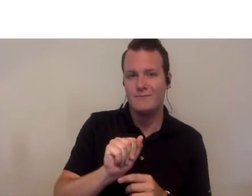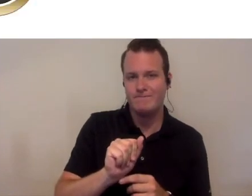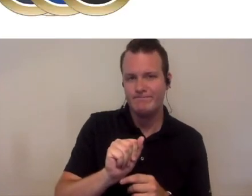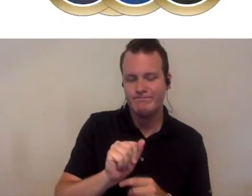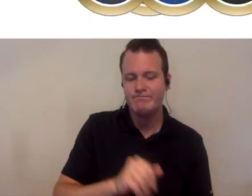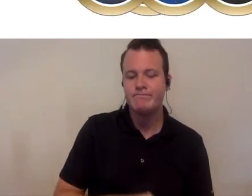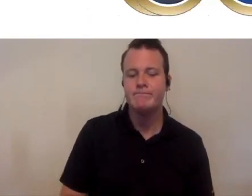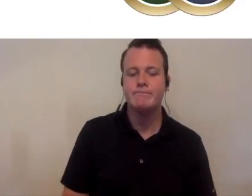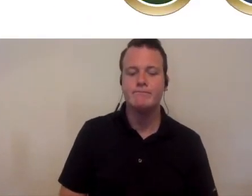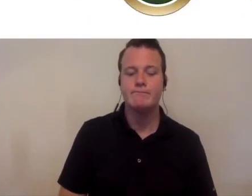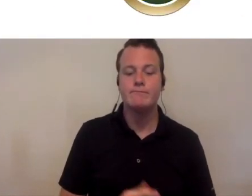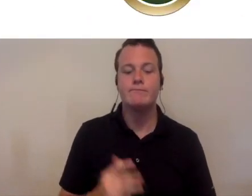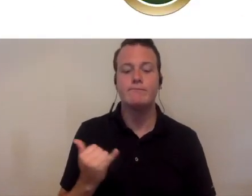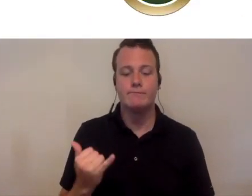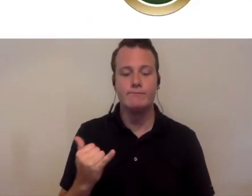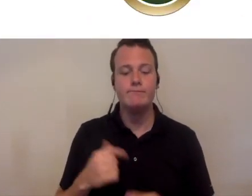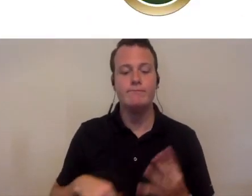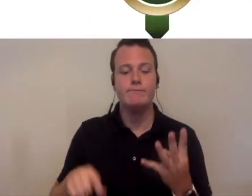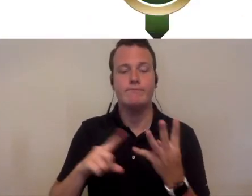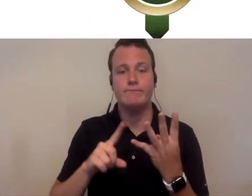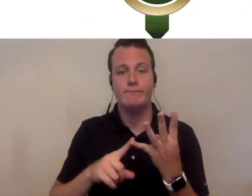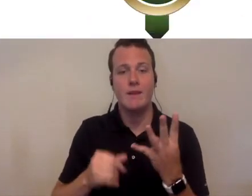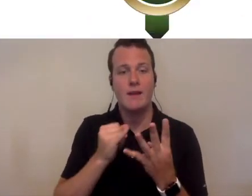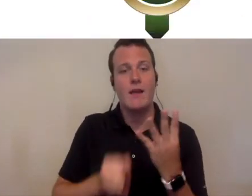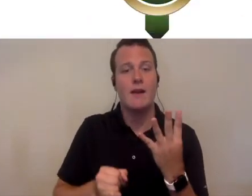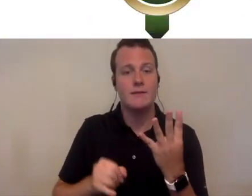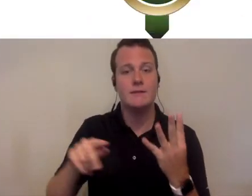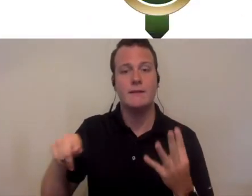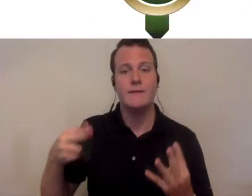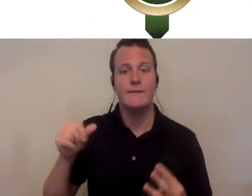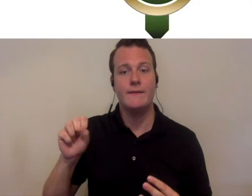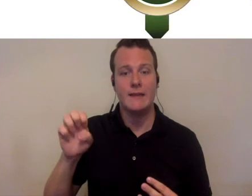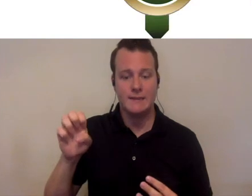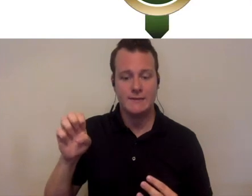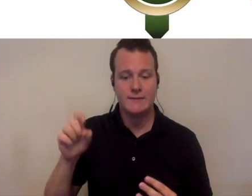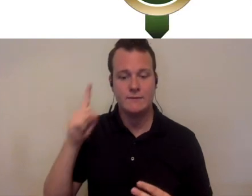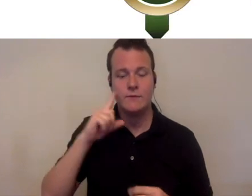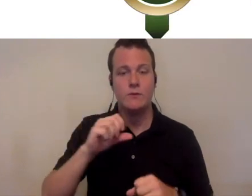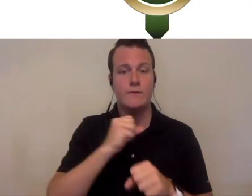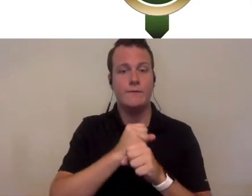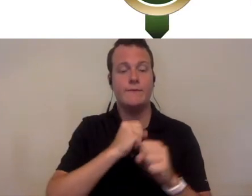the fourth phase and the last phase of physician marketing,